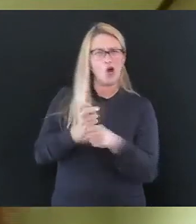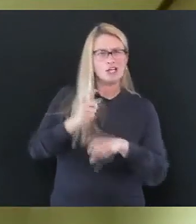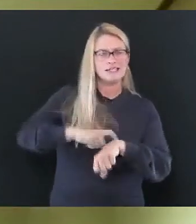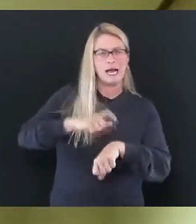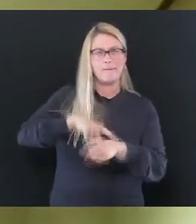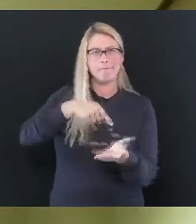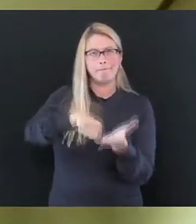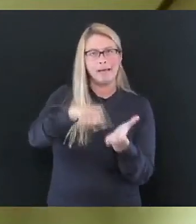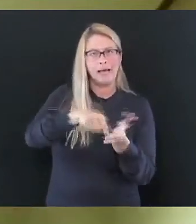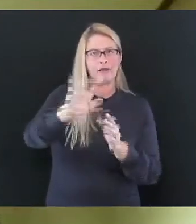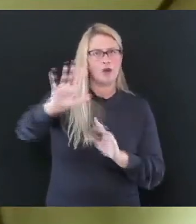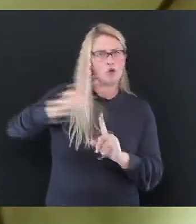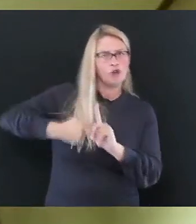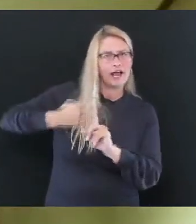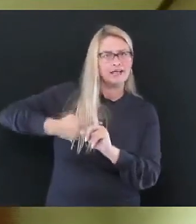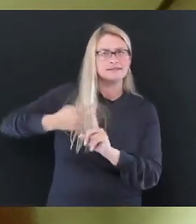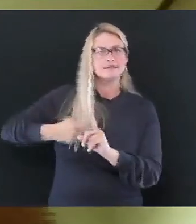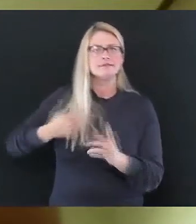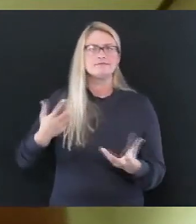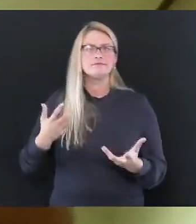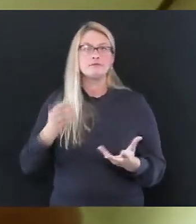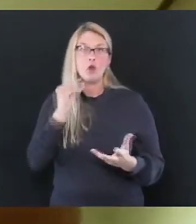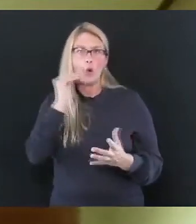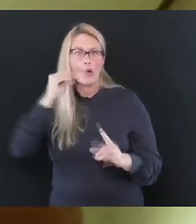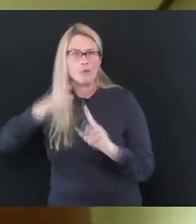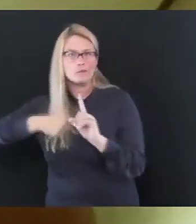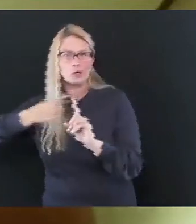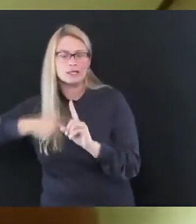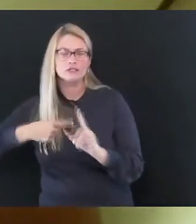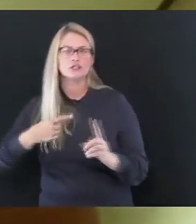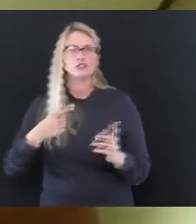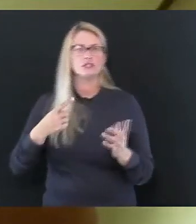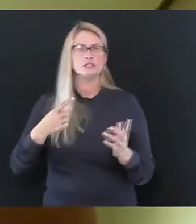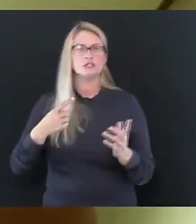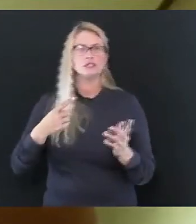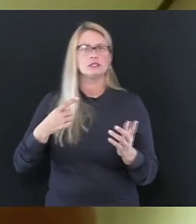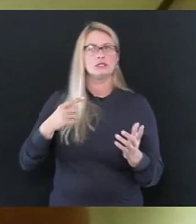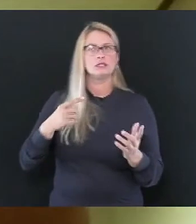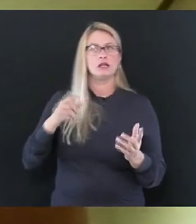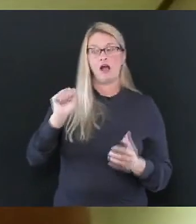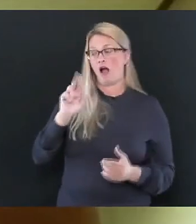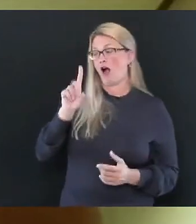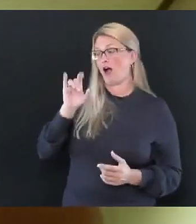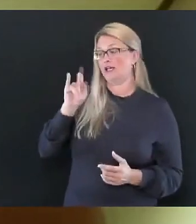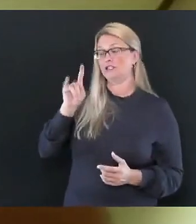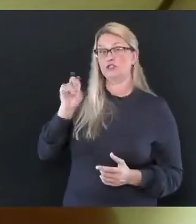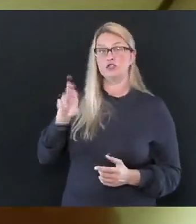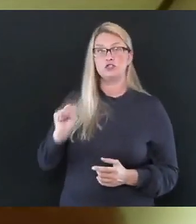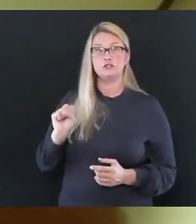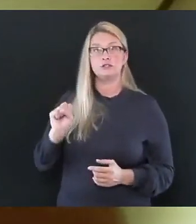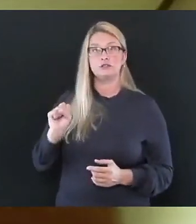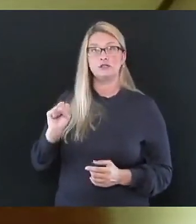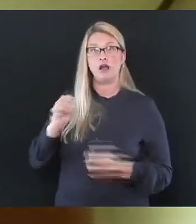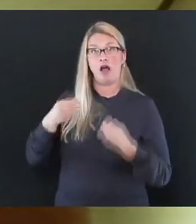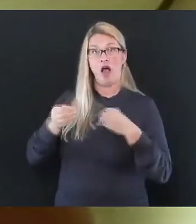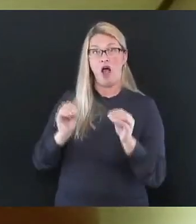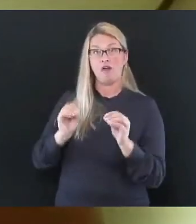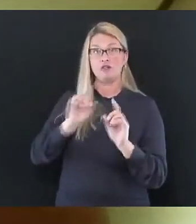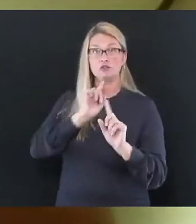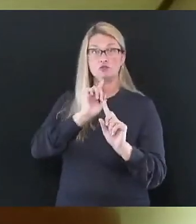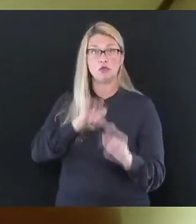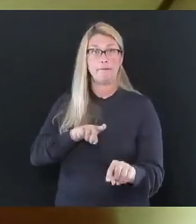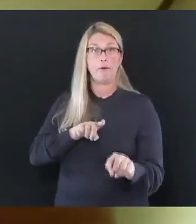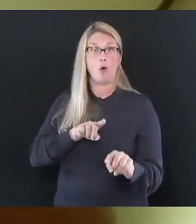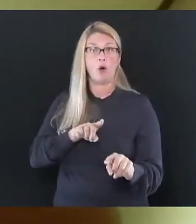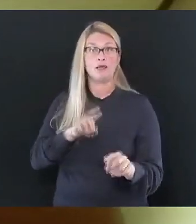or mortgages. According to the auditor's office, the cash balance in the CARES Act as of today